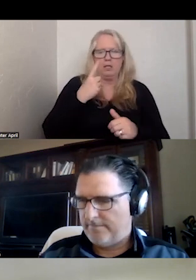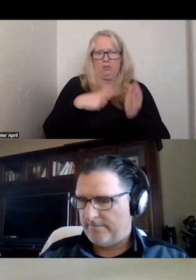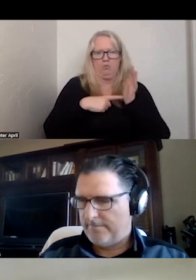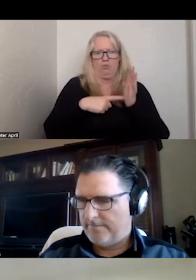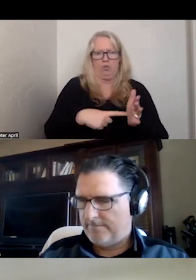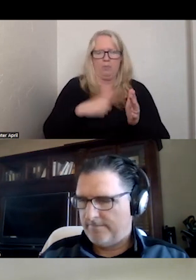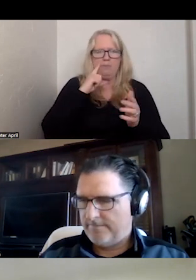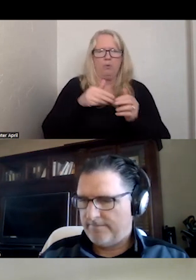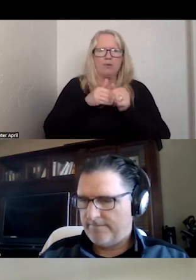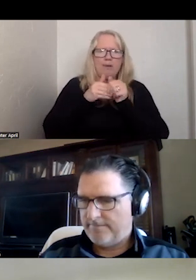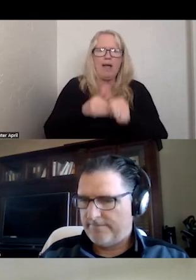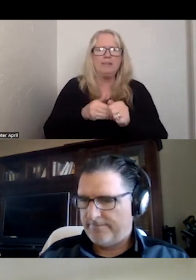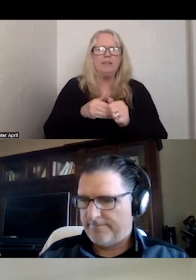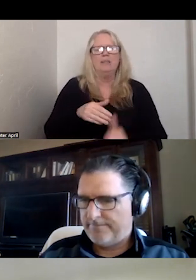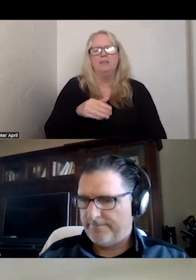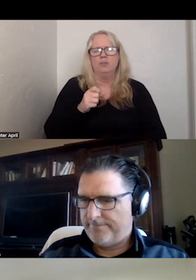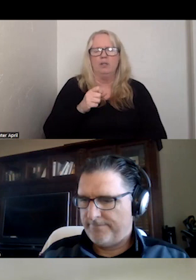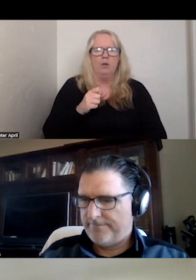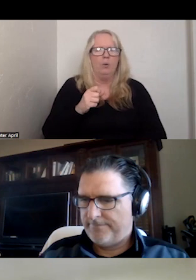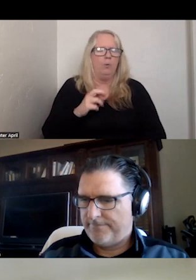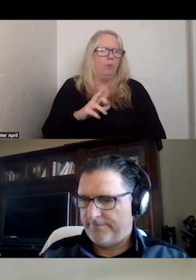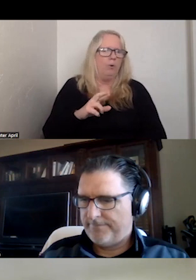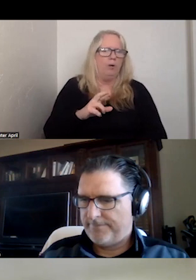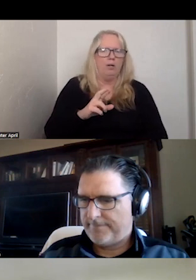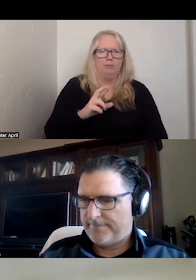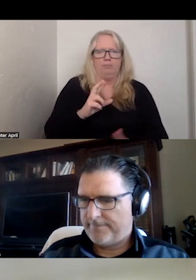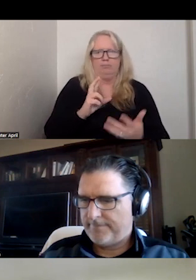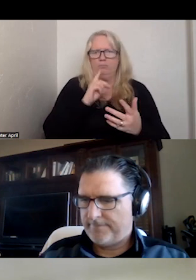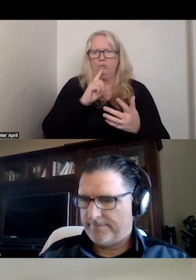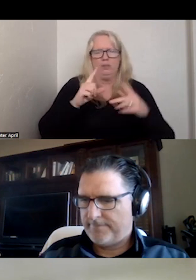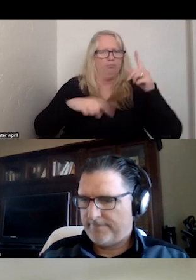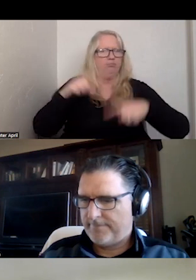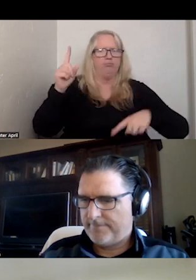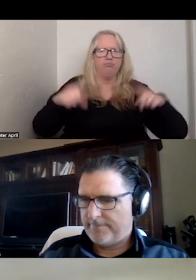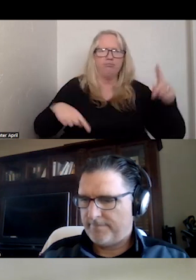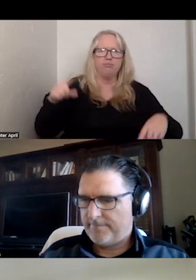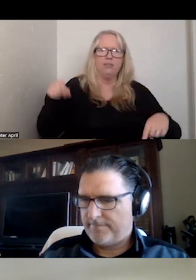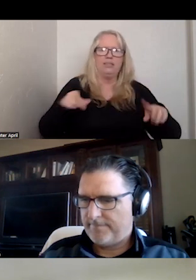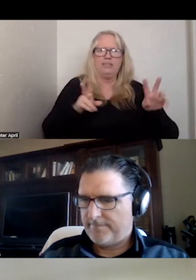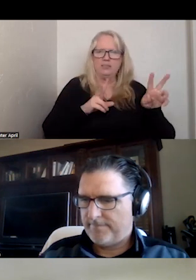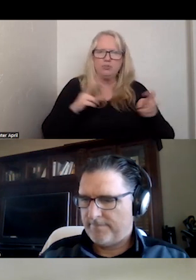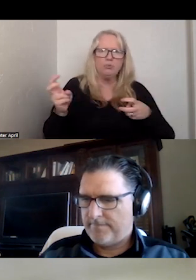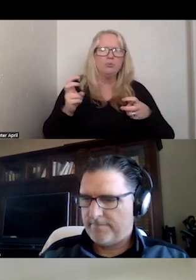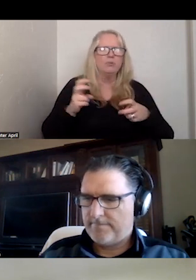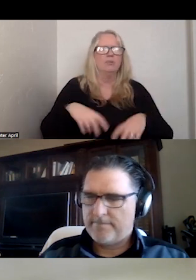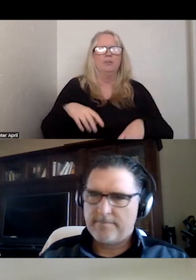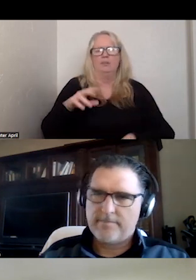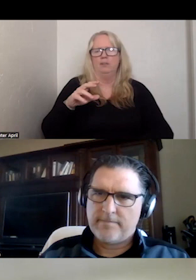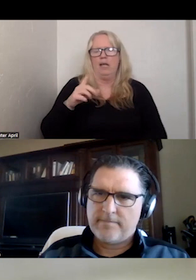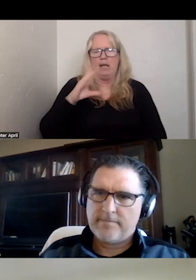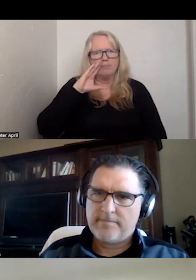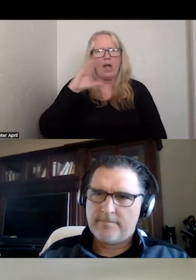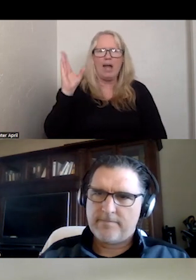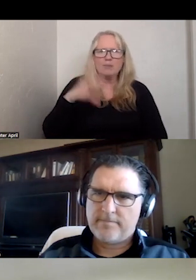around guidance sort of refers to a whole host of issues and topics that are, I know you